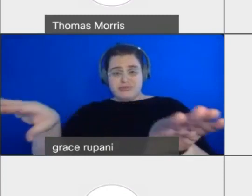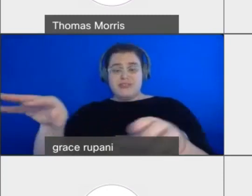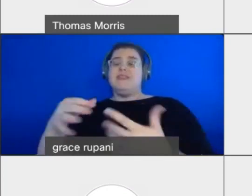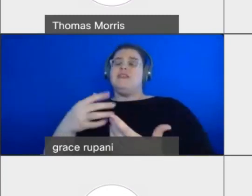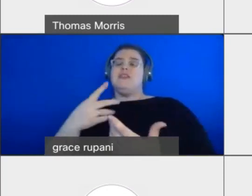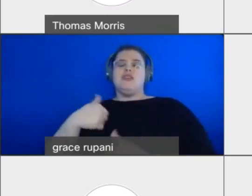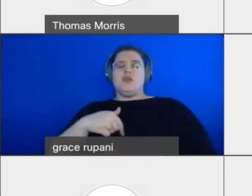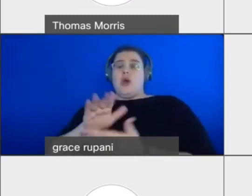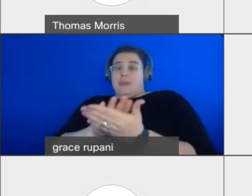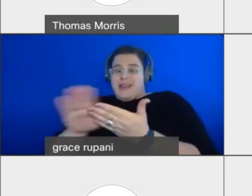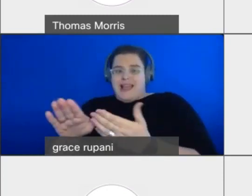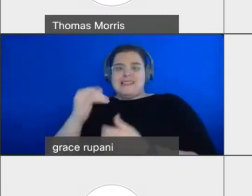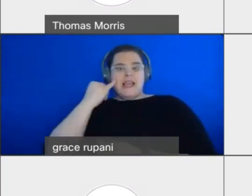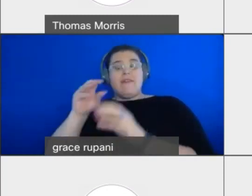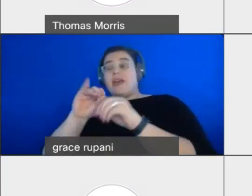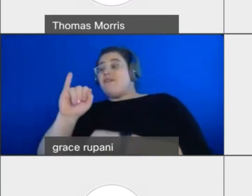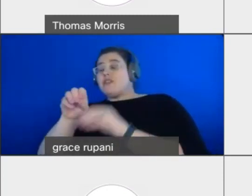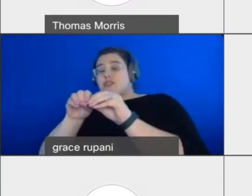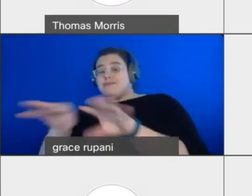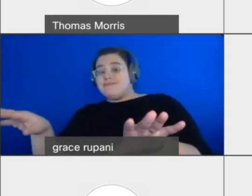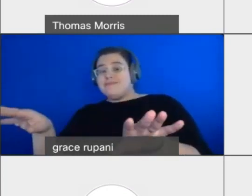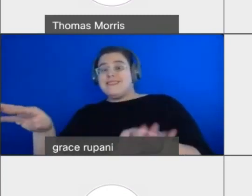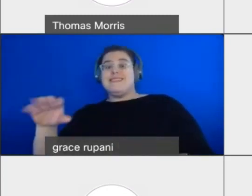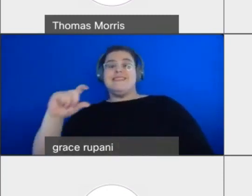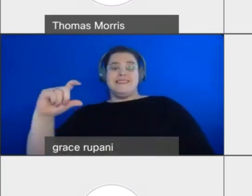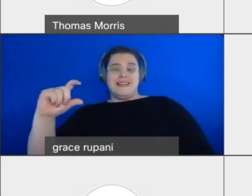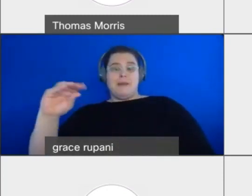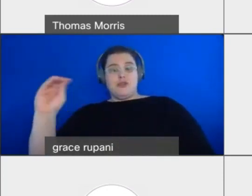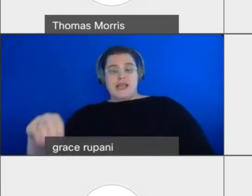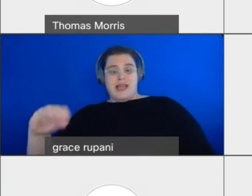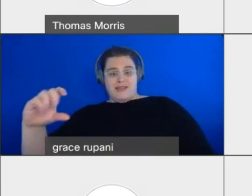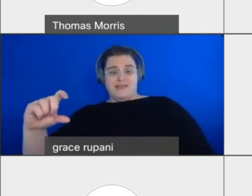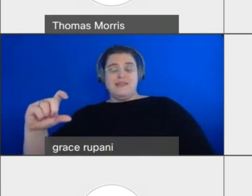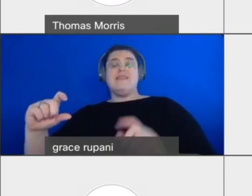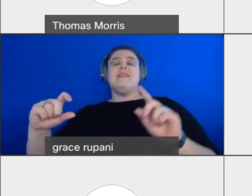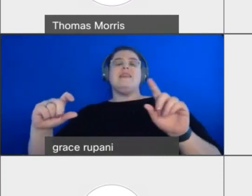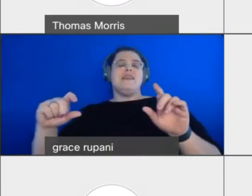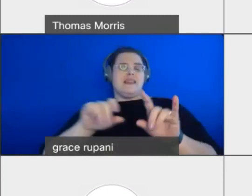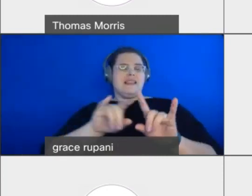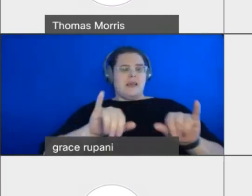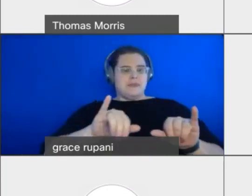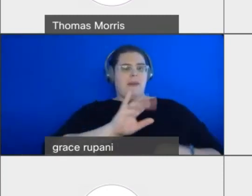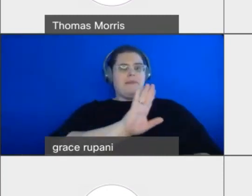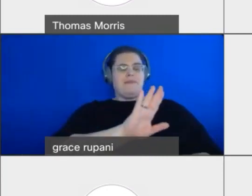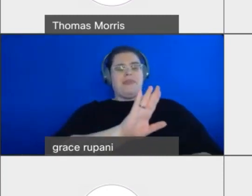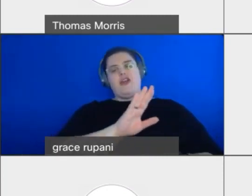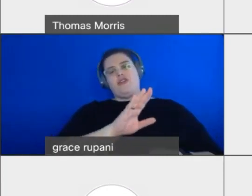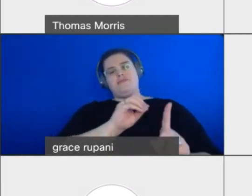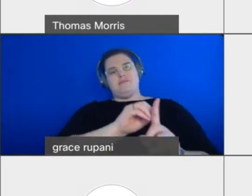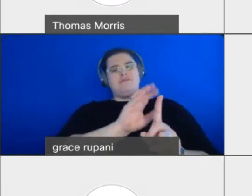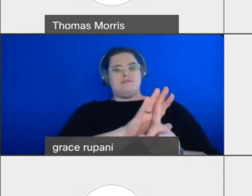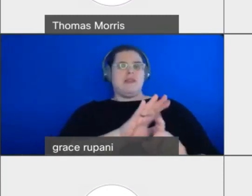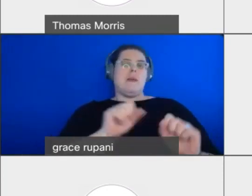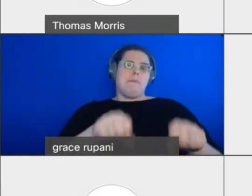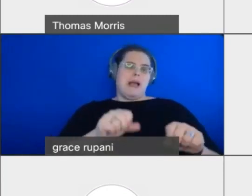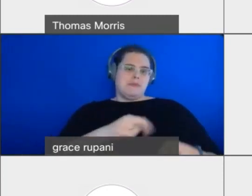the potential exposure for a person who, in their particular placement? And so that's the challenge of being able to do that also